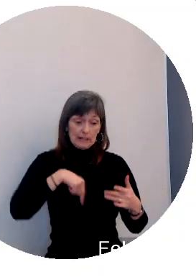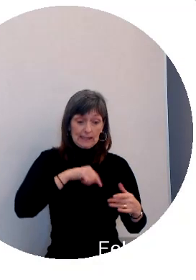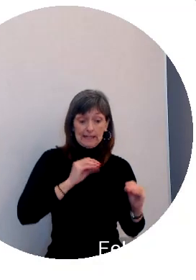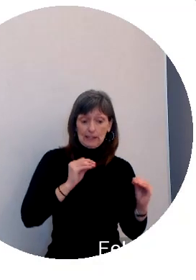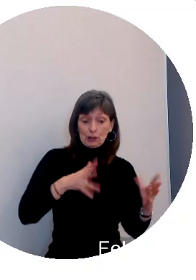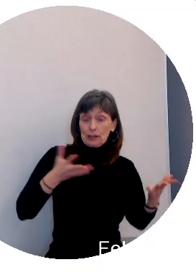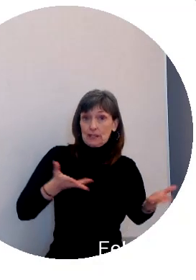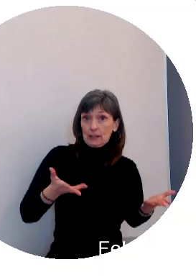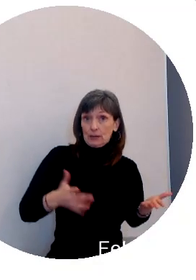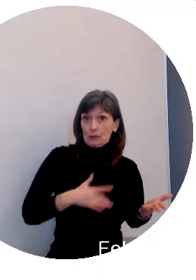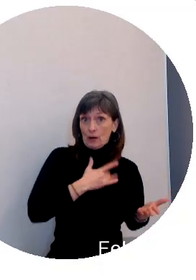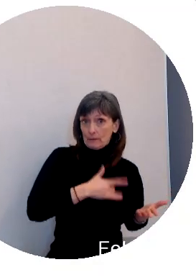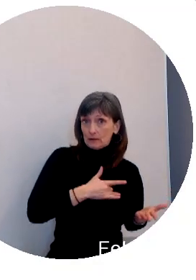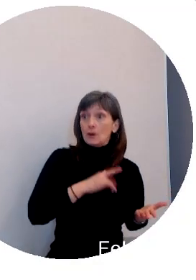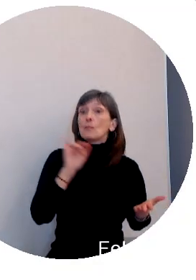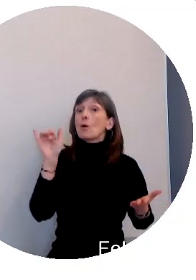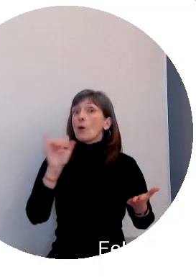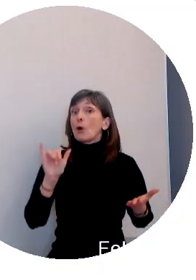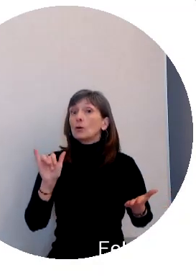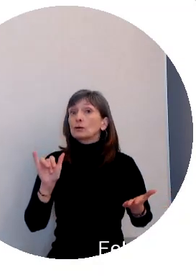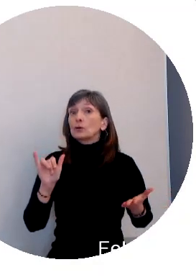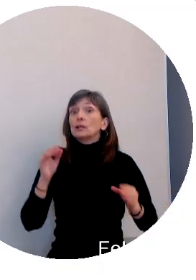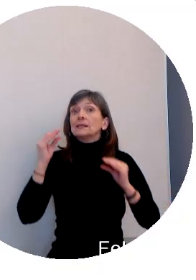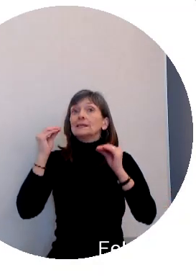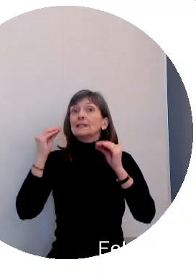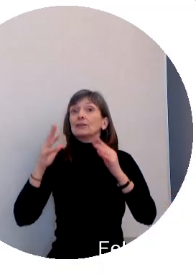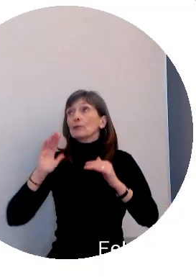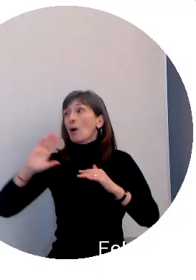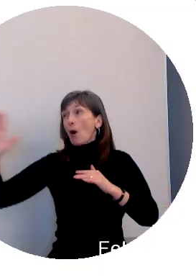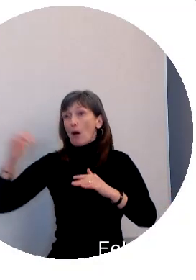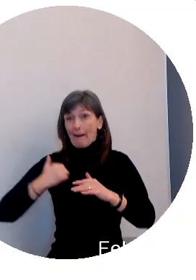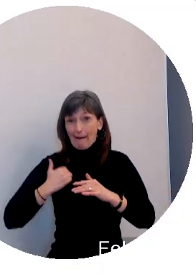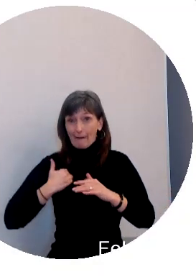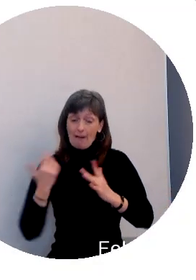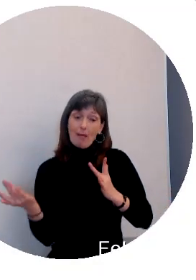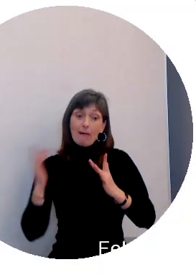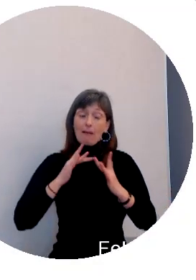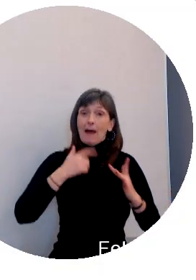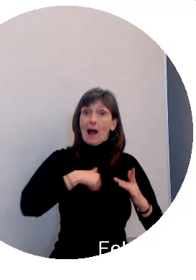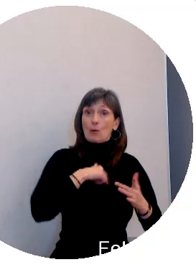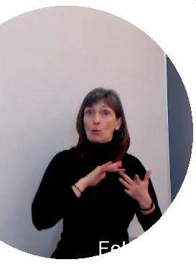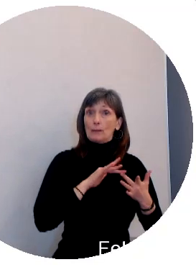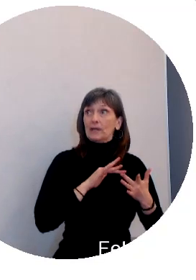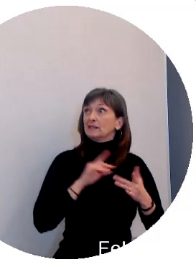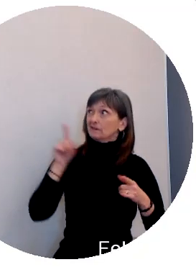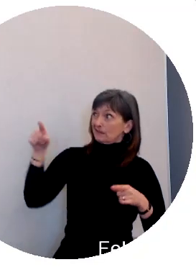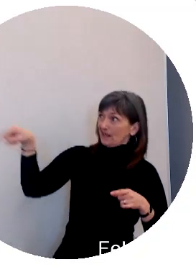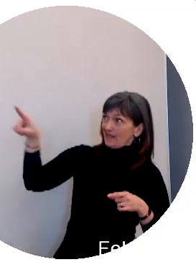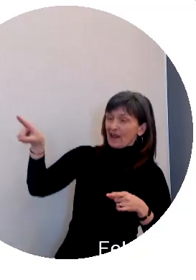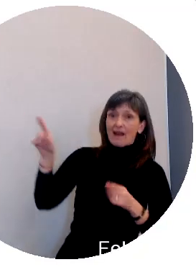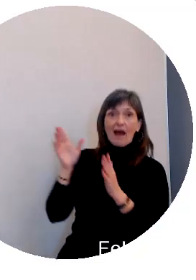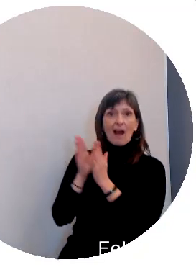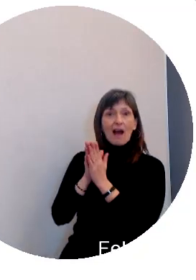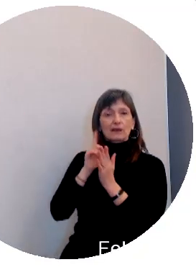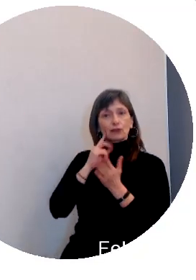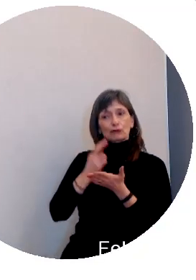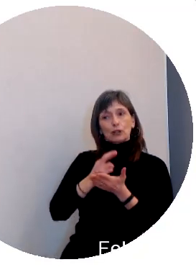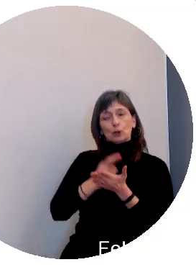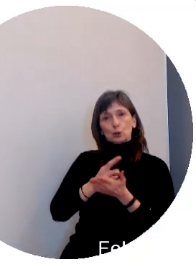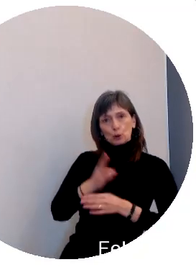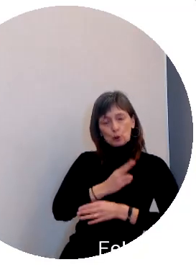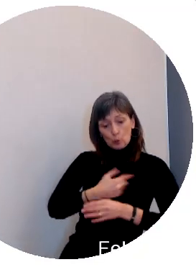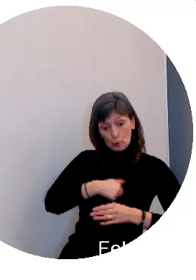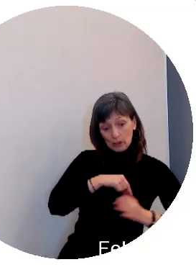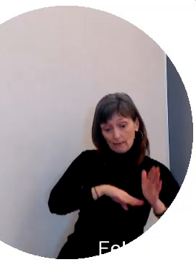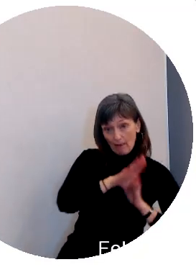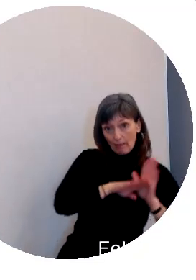own teachers here in the province, but we're also getting hits from teachers all across the country. And we're getting requests for permission to use the resources